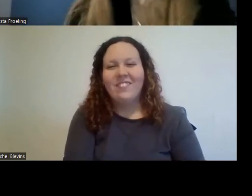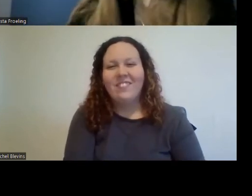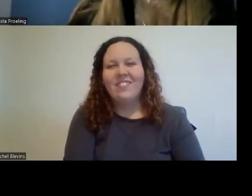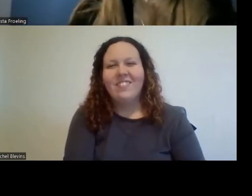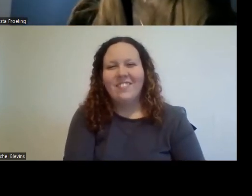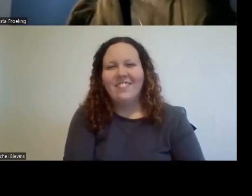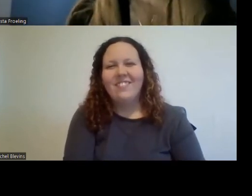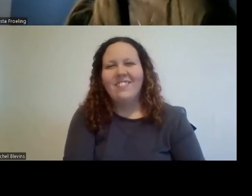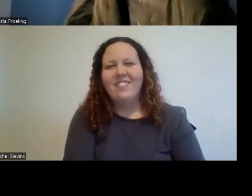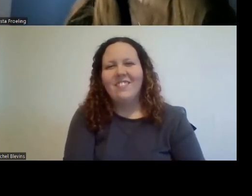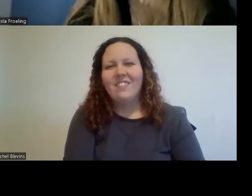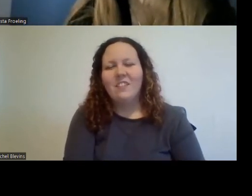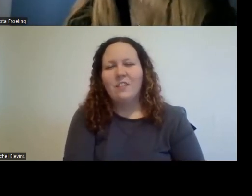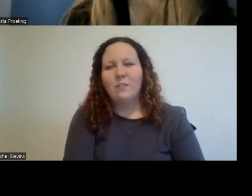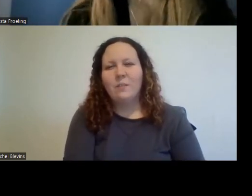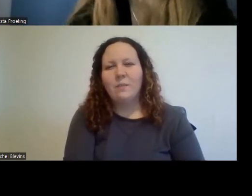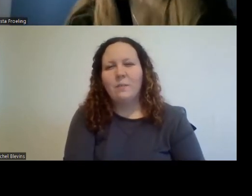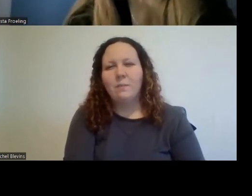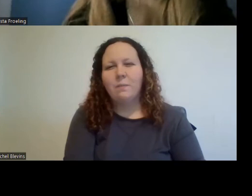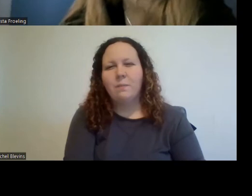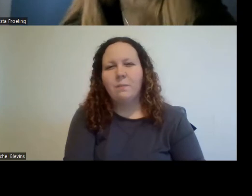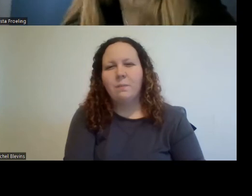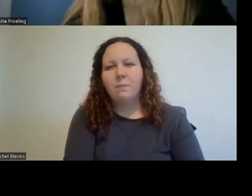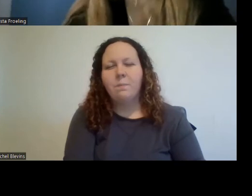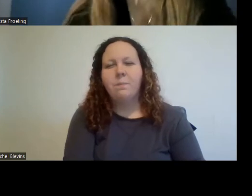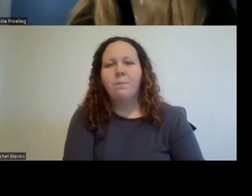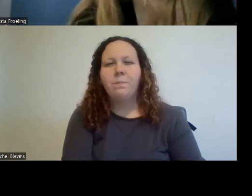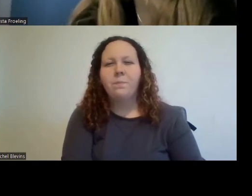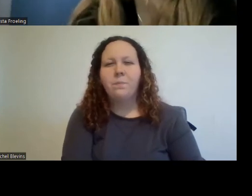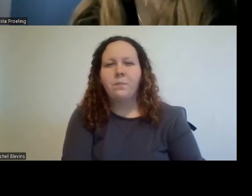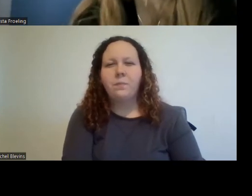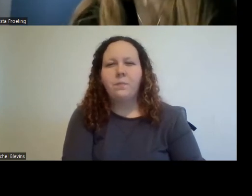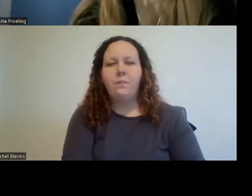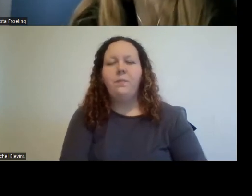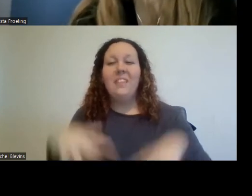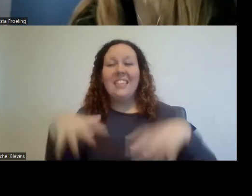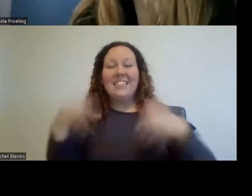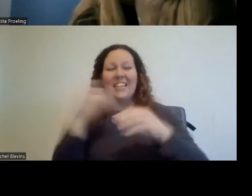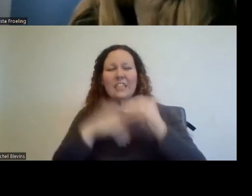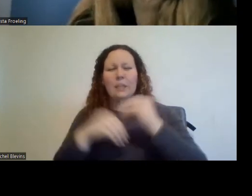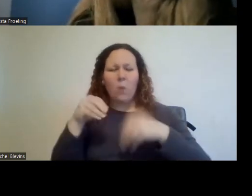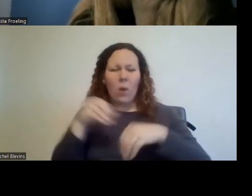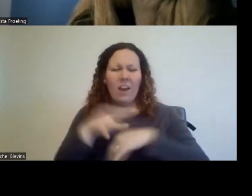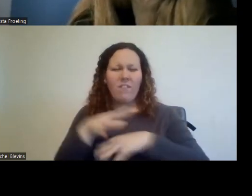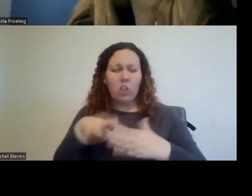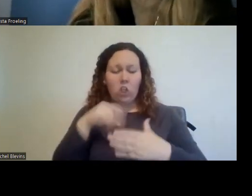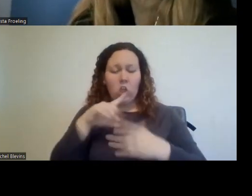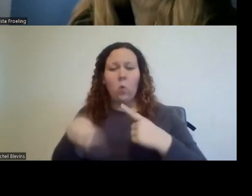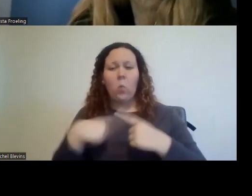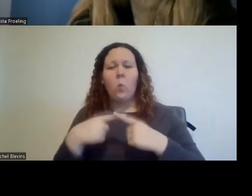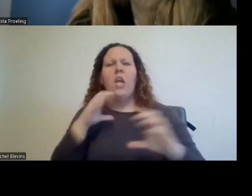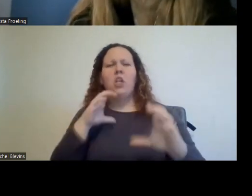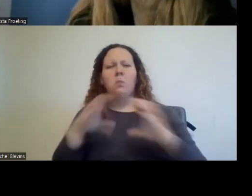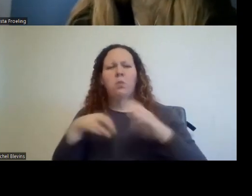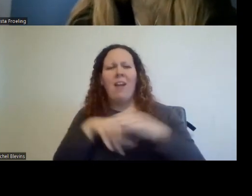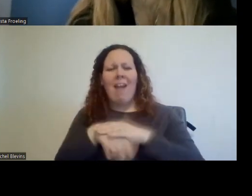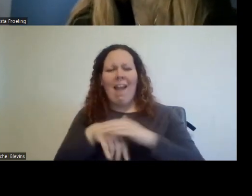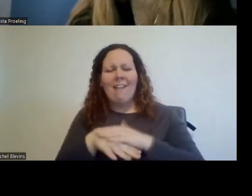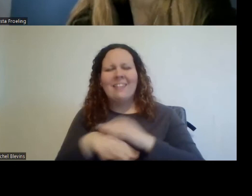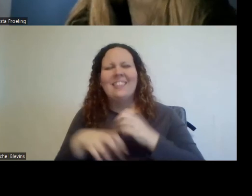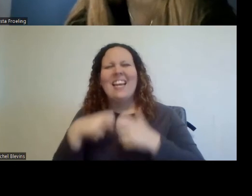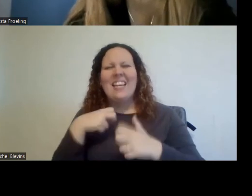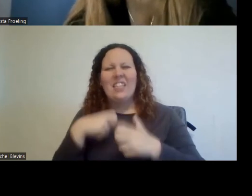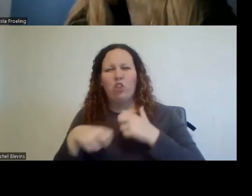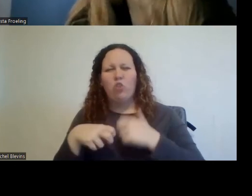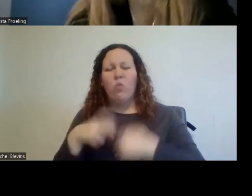Okay. All right. So it takes more effort to learn when there are communication access issues. Lip reading